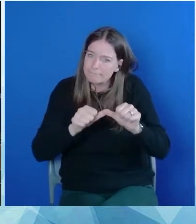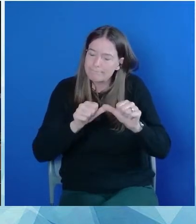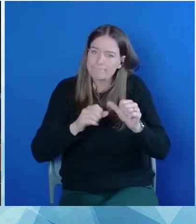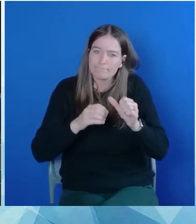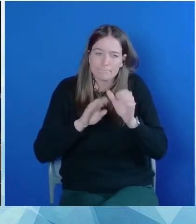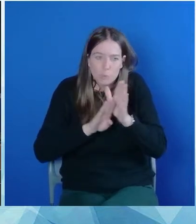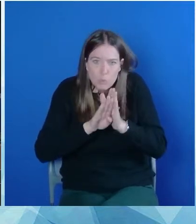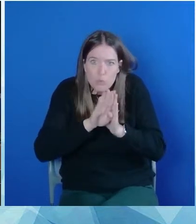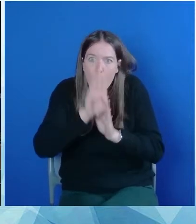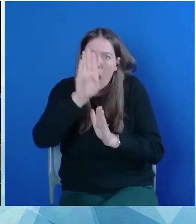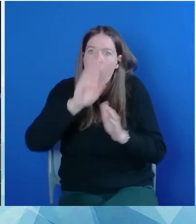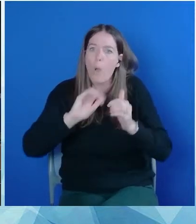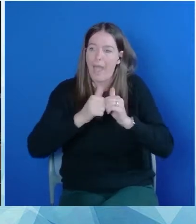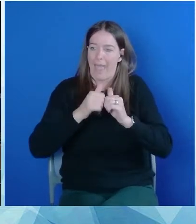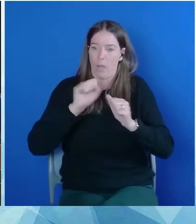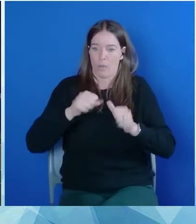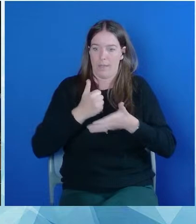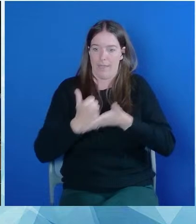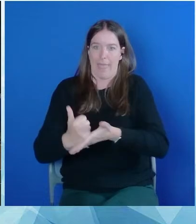has.